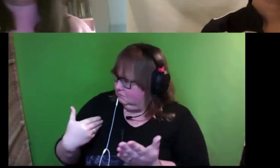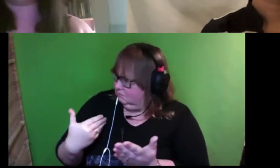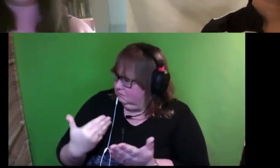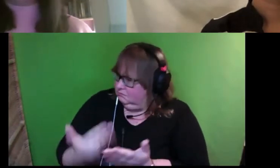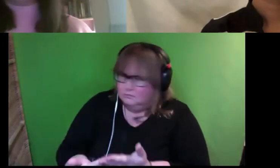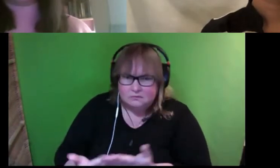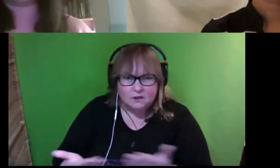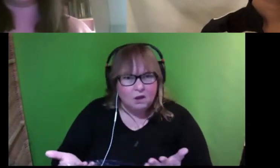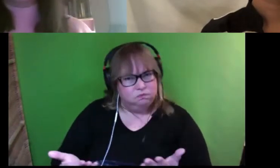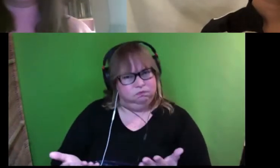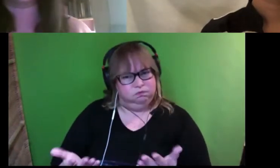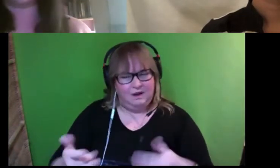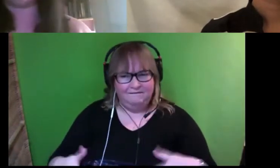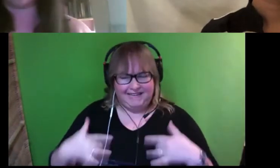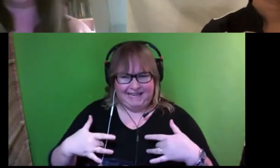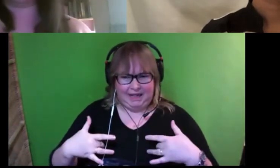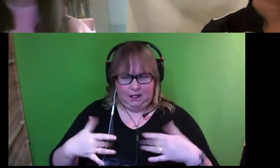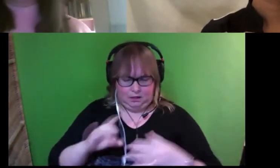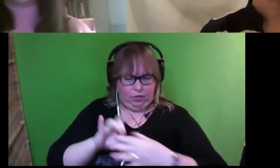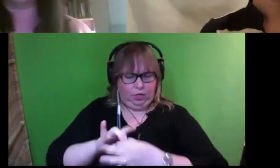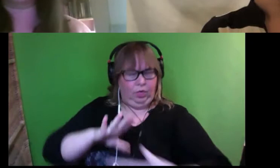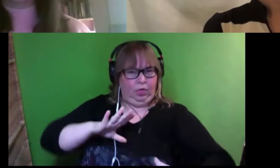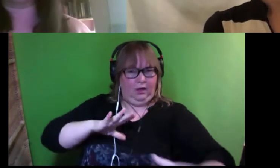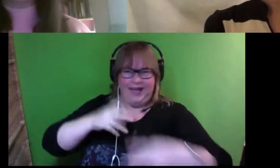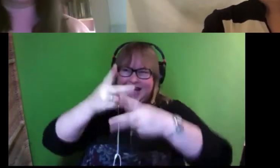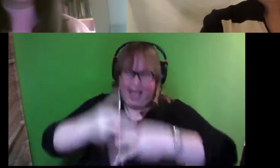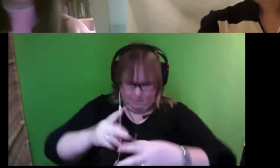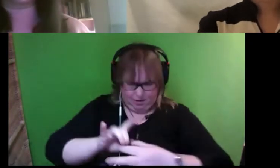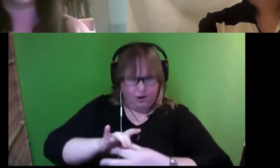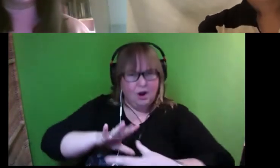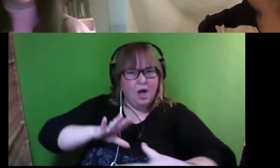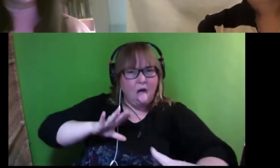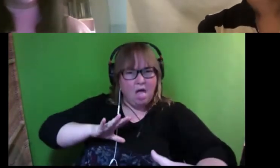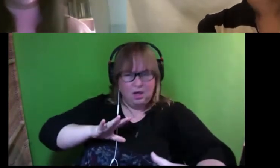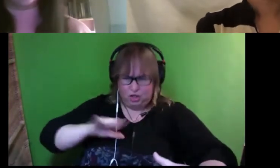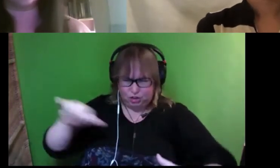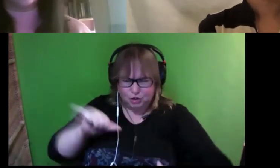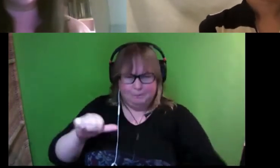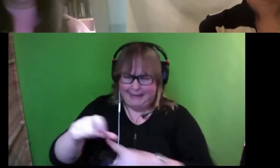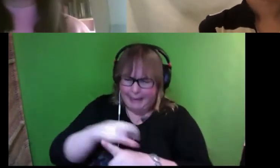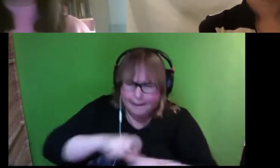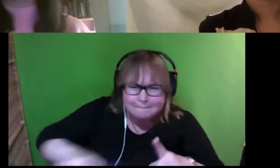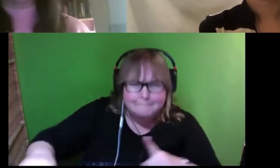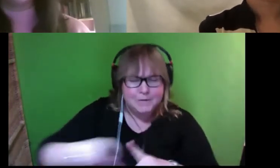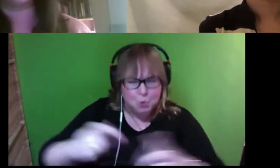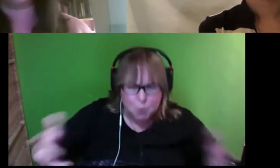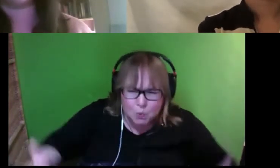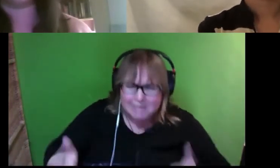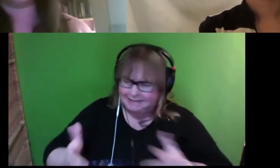And it really has felt quite dissonant to the emergent and generative forms of community and collaboration that not only we, but